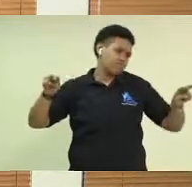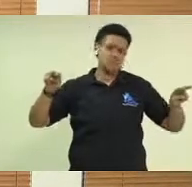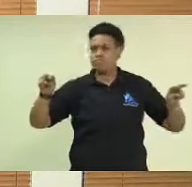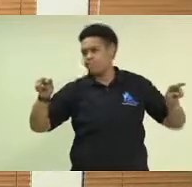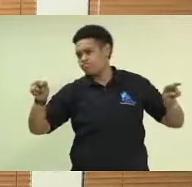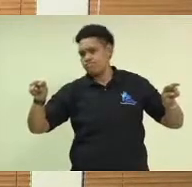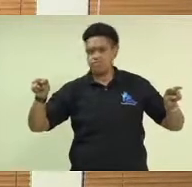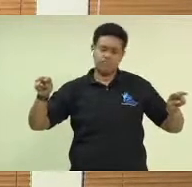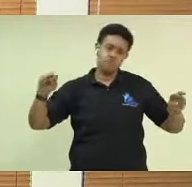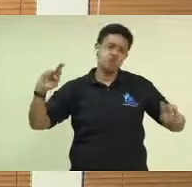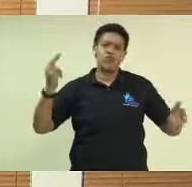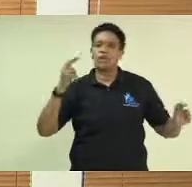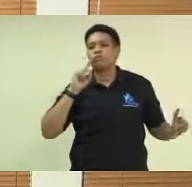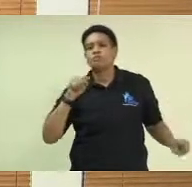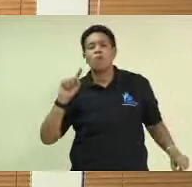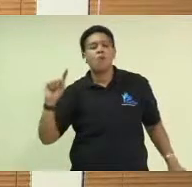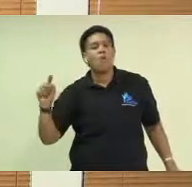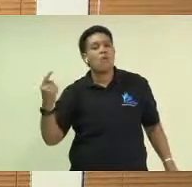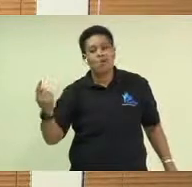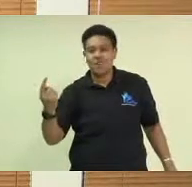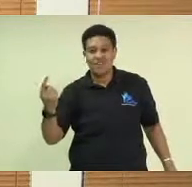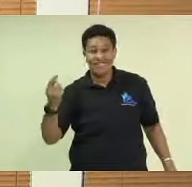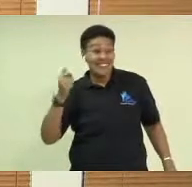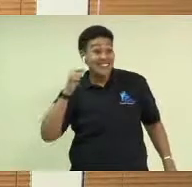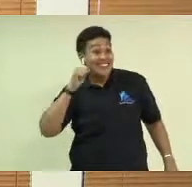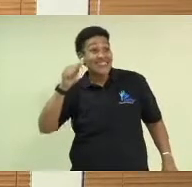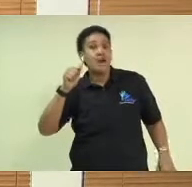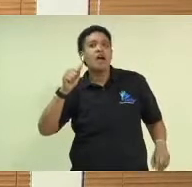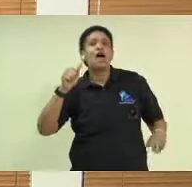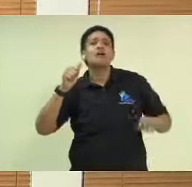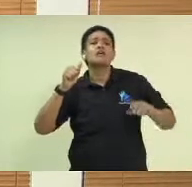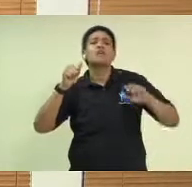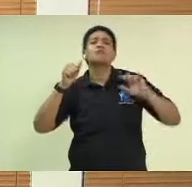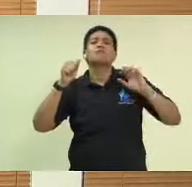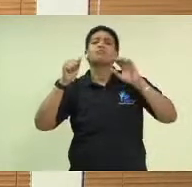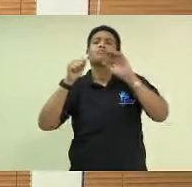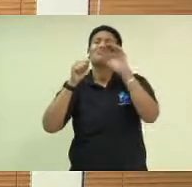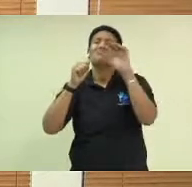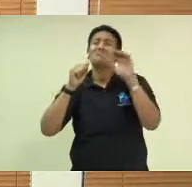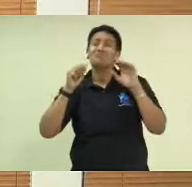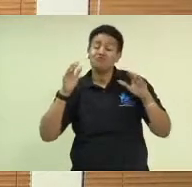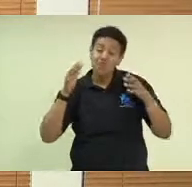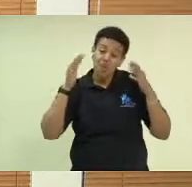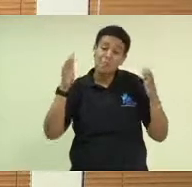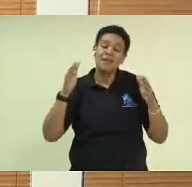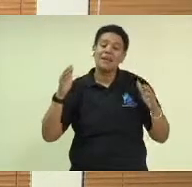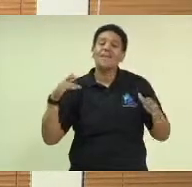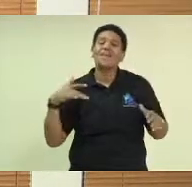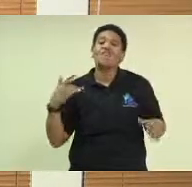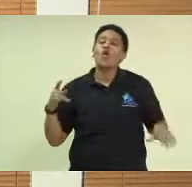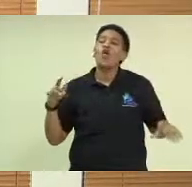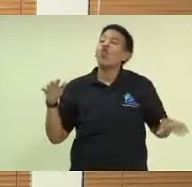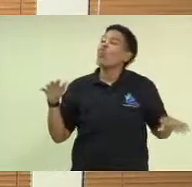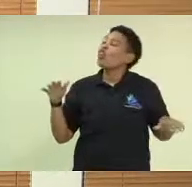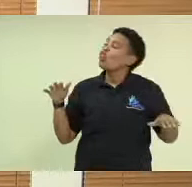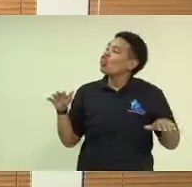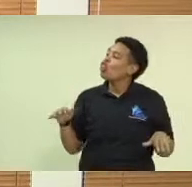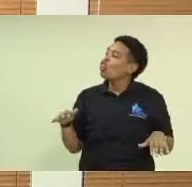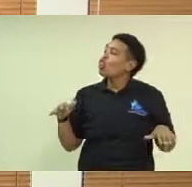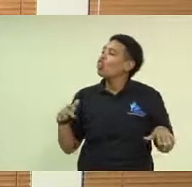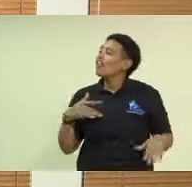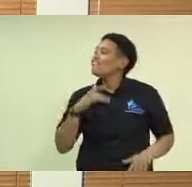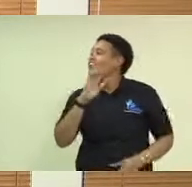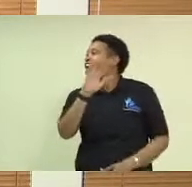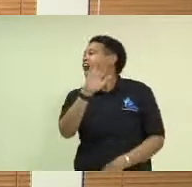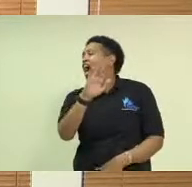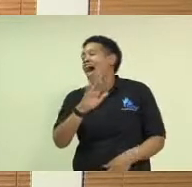is not a prescription, recommendation, and encouragement for complacency or for persons to